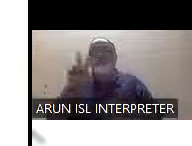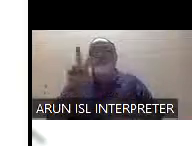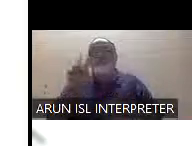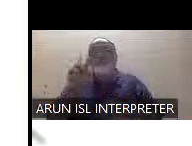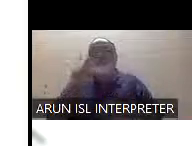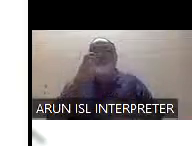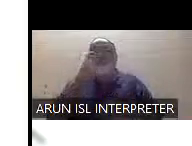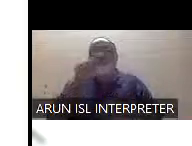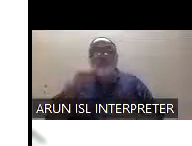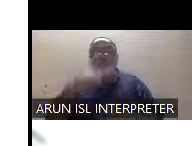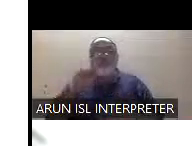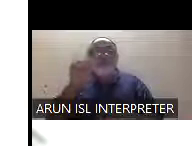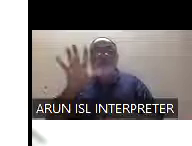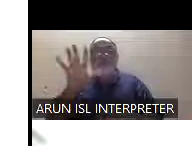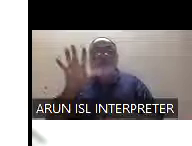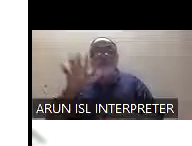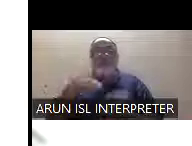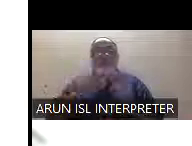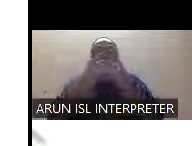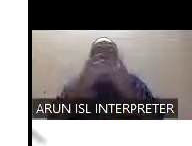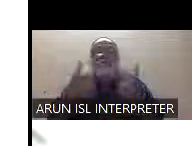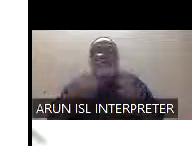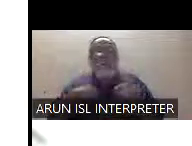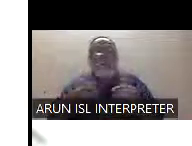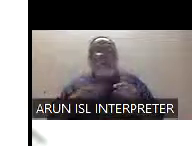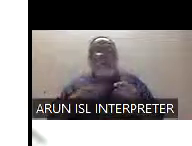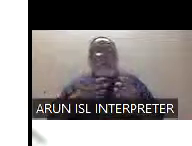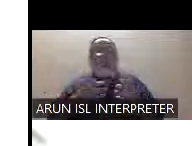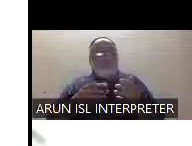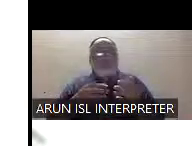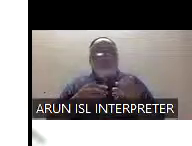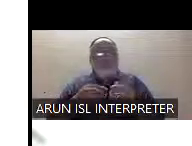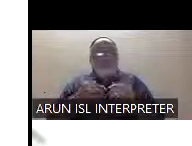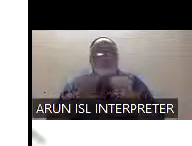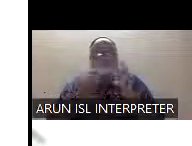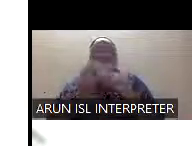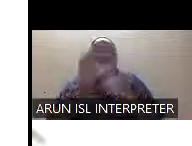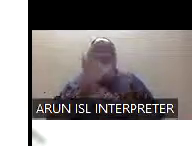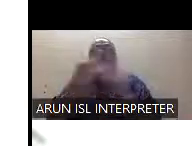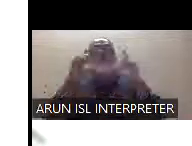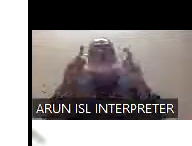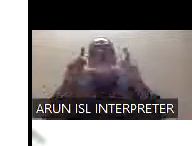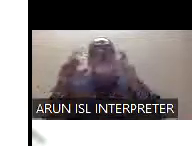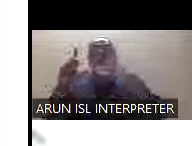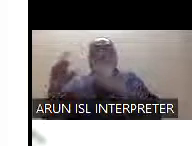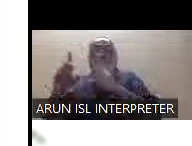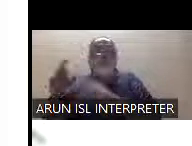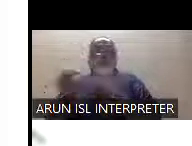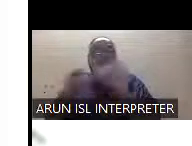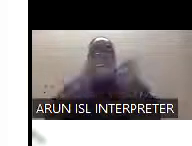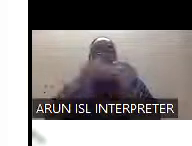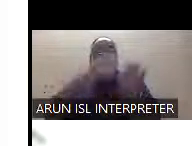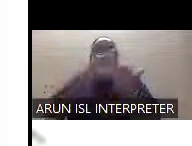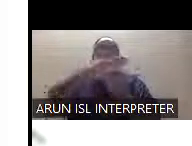complete because from now on, my presentation will be mostly about pictures, showing you examples of what are the